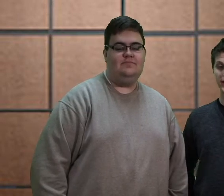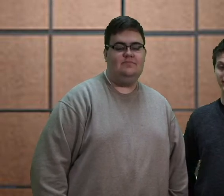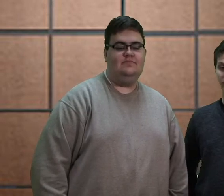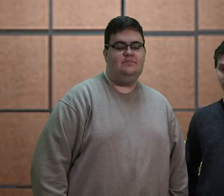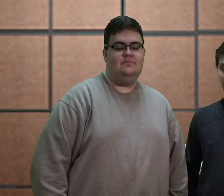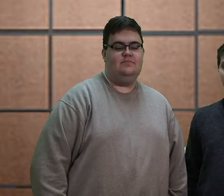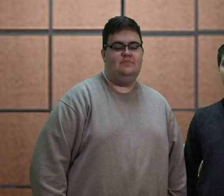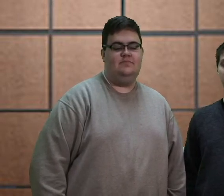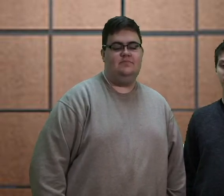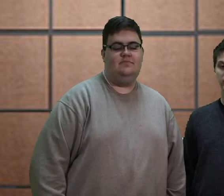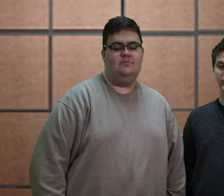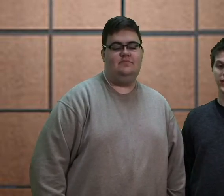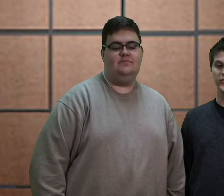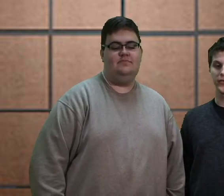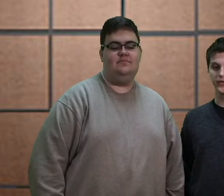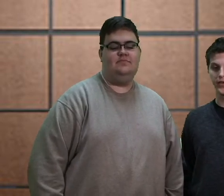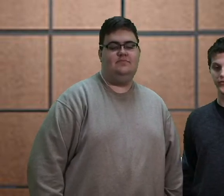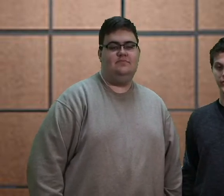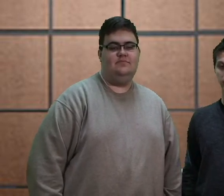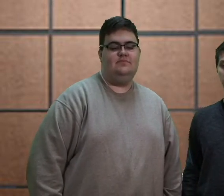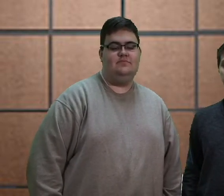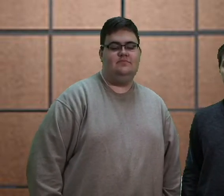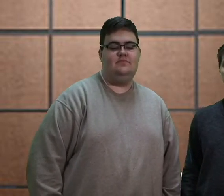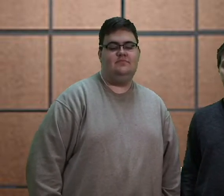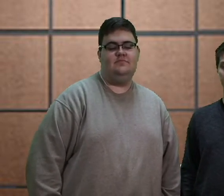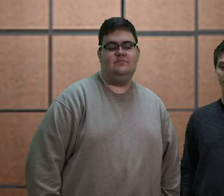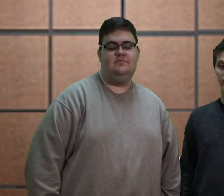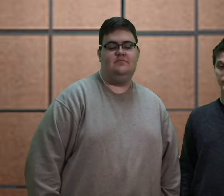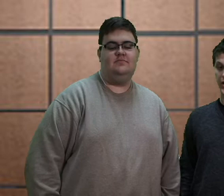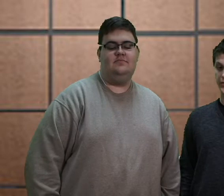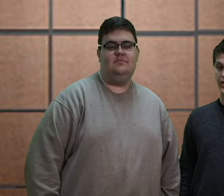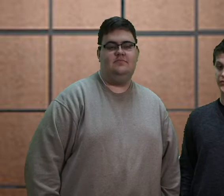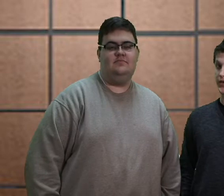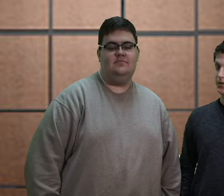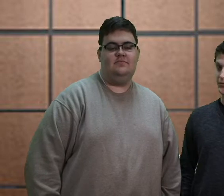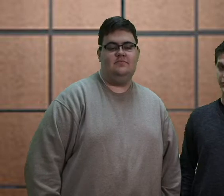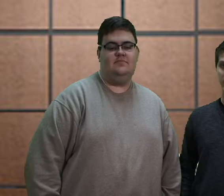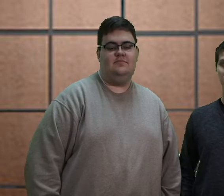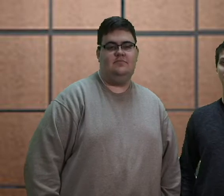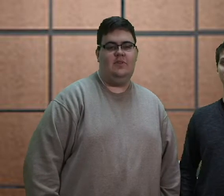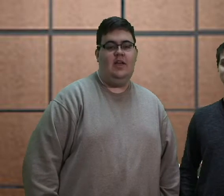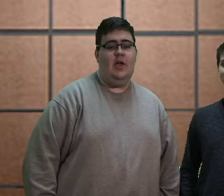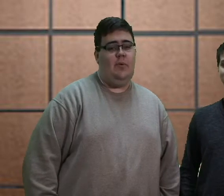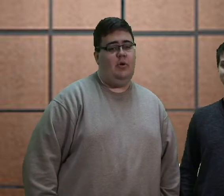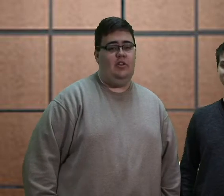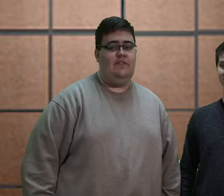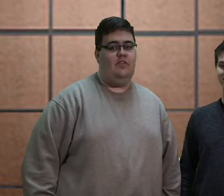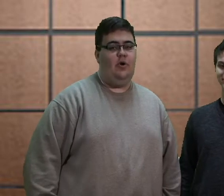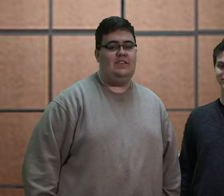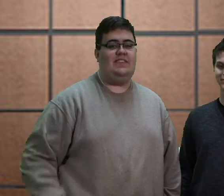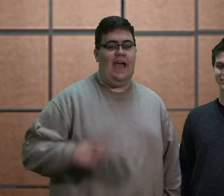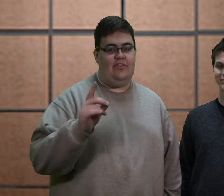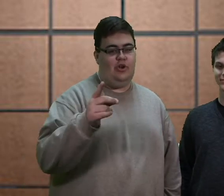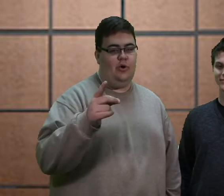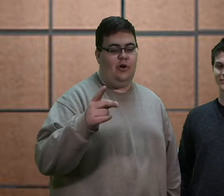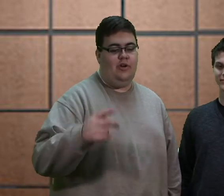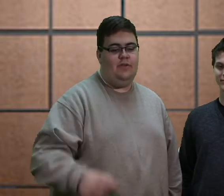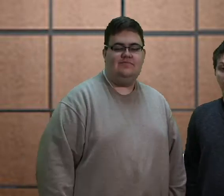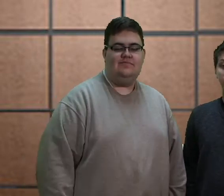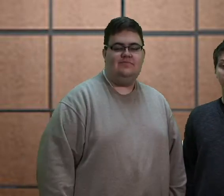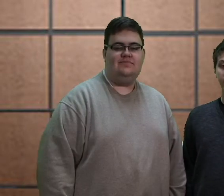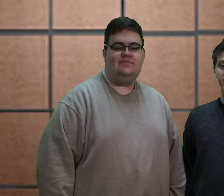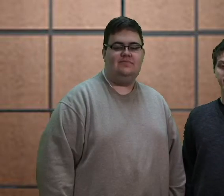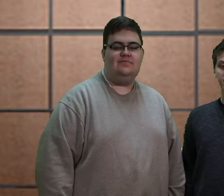Club meeting today, Tuesday, during lunch in room 309. So grab your lunch and come to 309. Remember to leave your voice at the